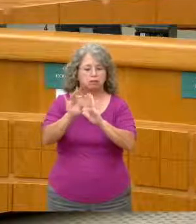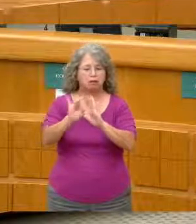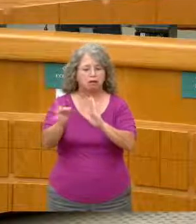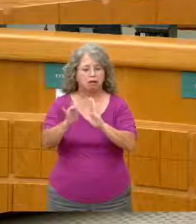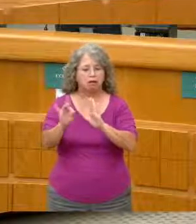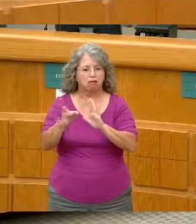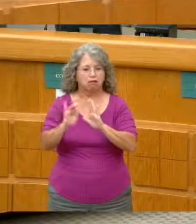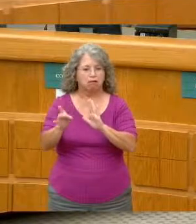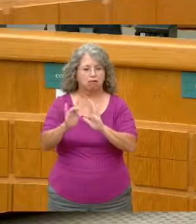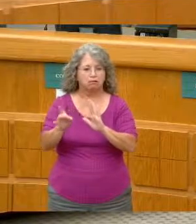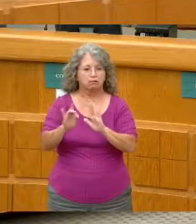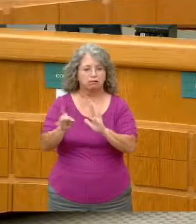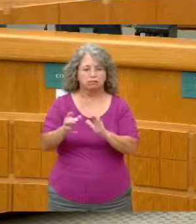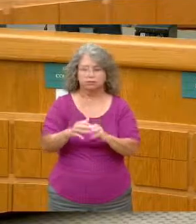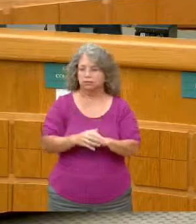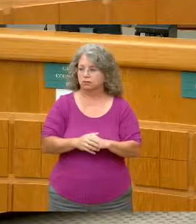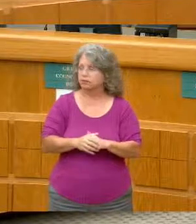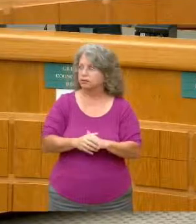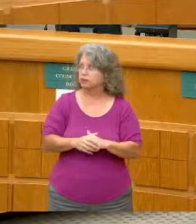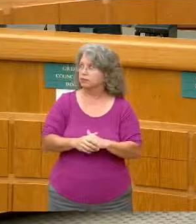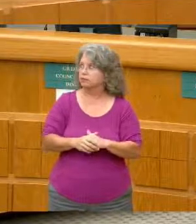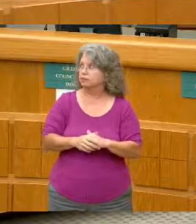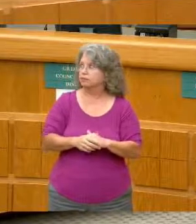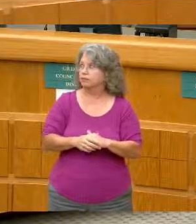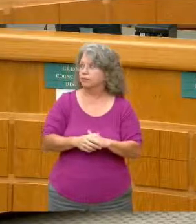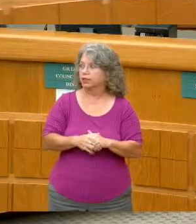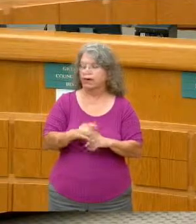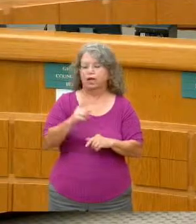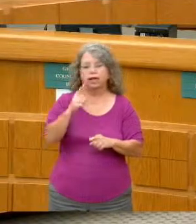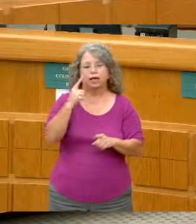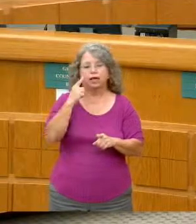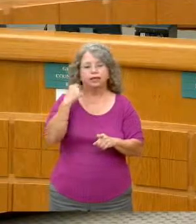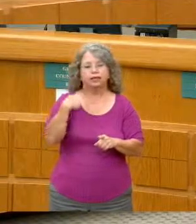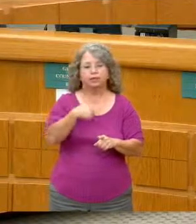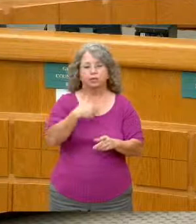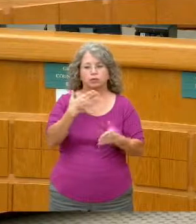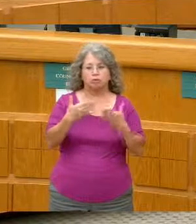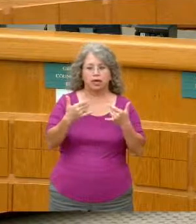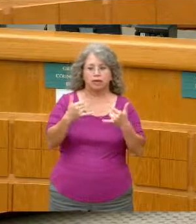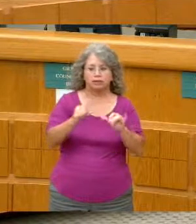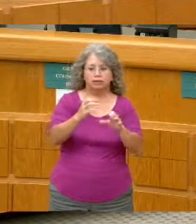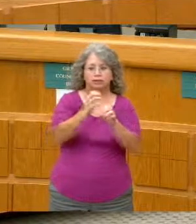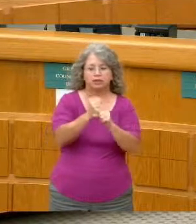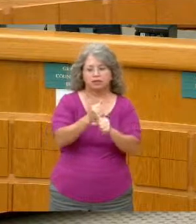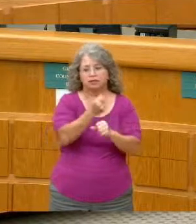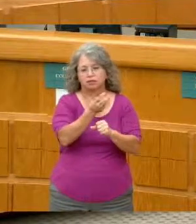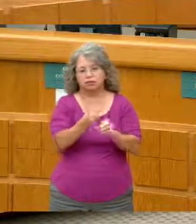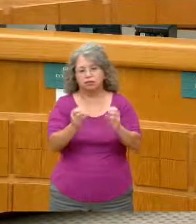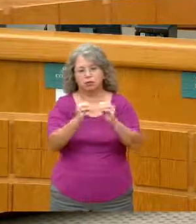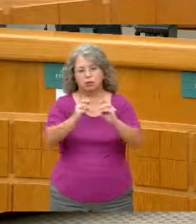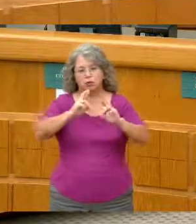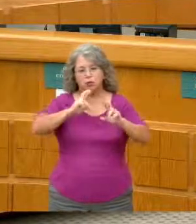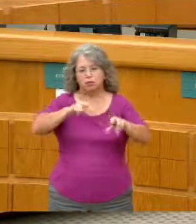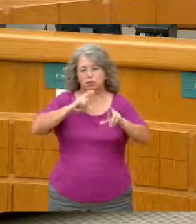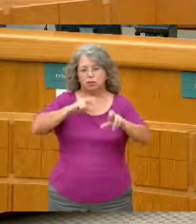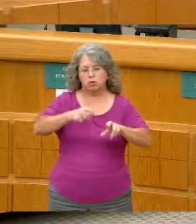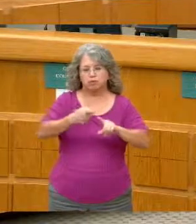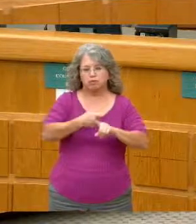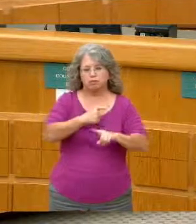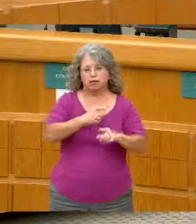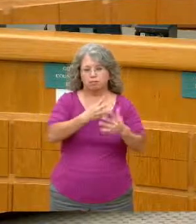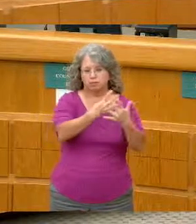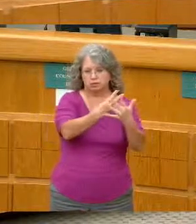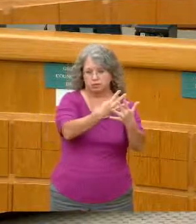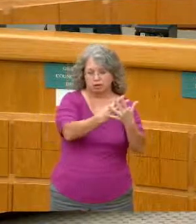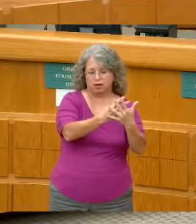chart one more time here on the next slide. Now you can see it. I think we'll probably still get a few more from the detention center,